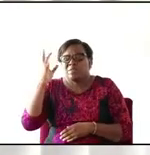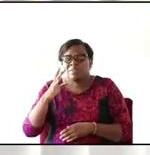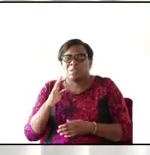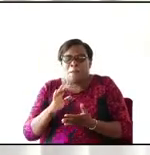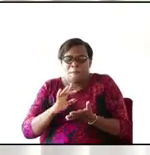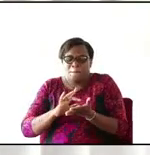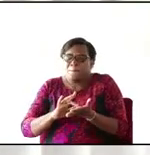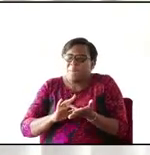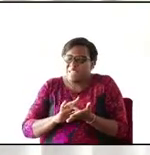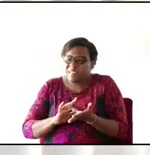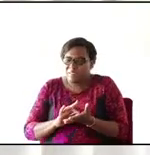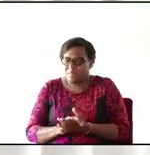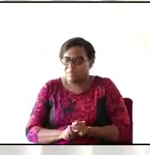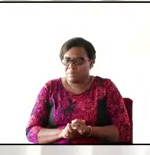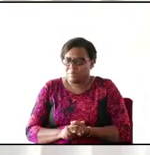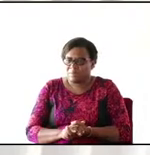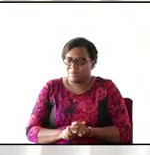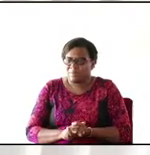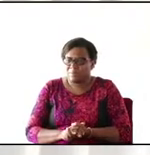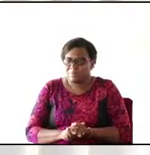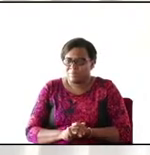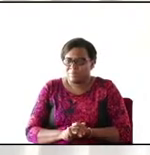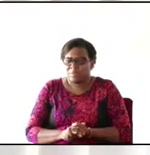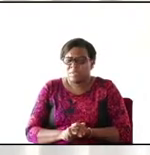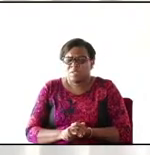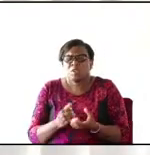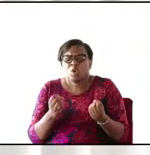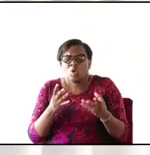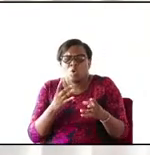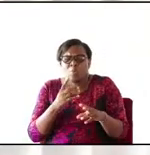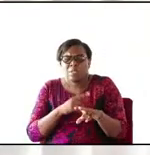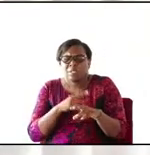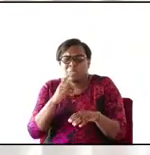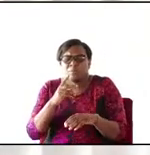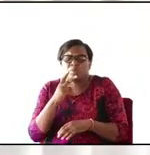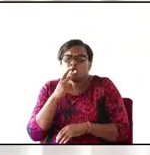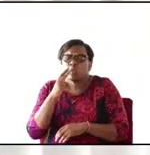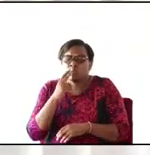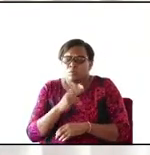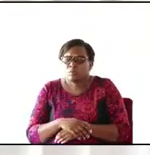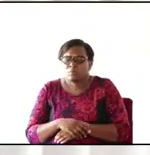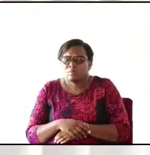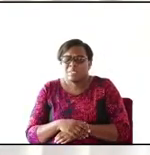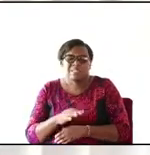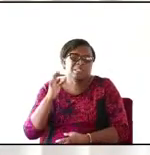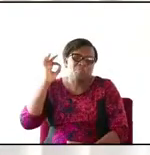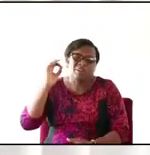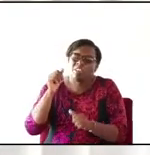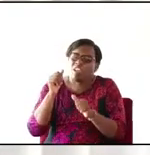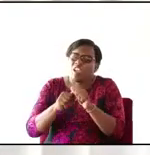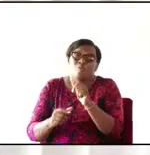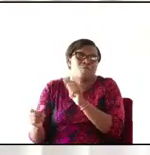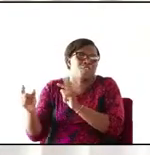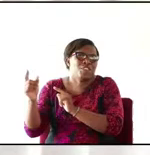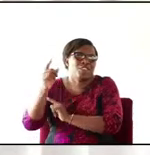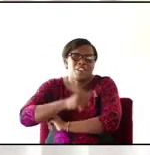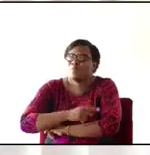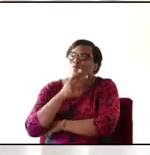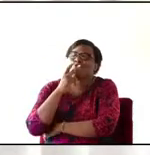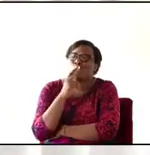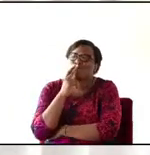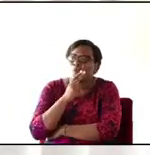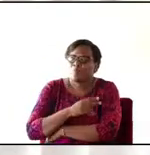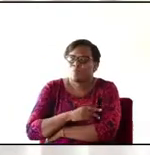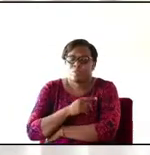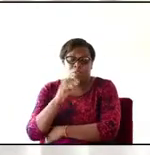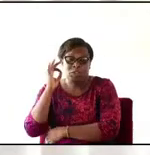medicine. Medicine, Pastor." I said, "How often do you take this medicine?" He said, "Pastor, every day. Every day." And I